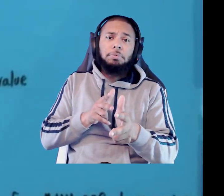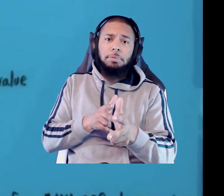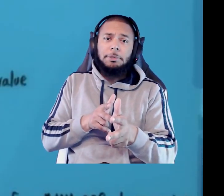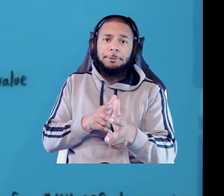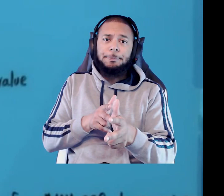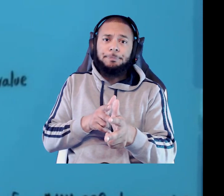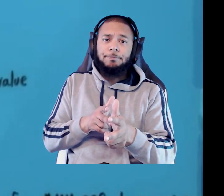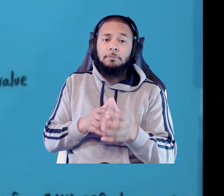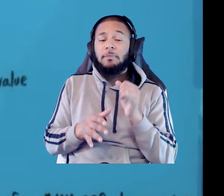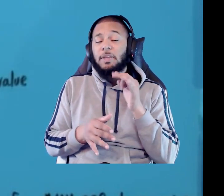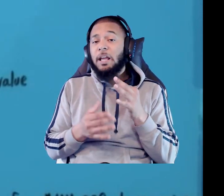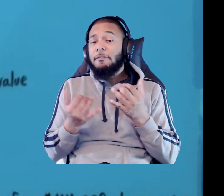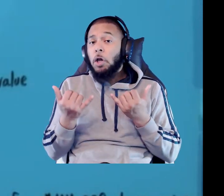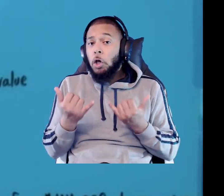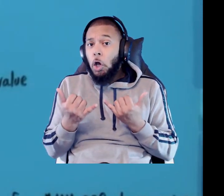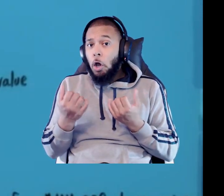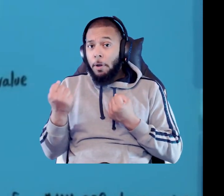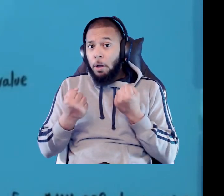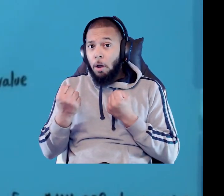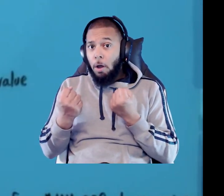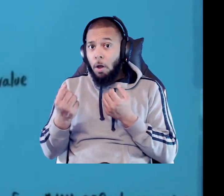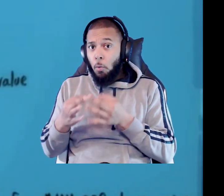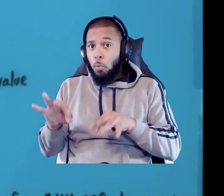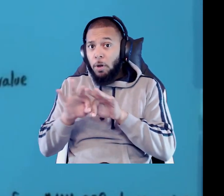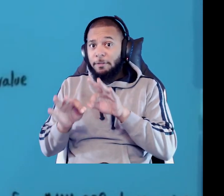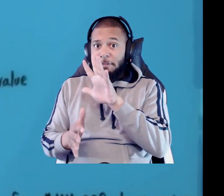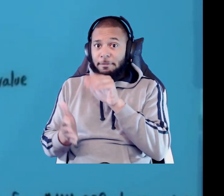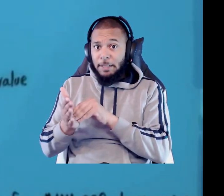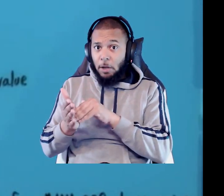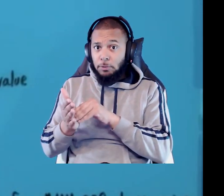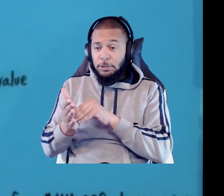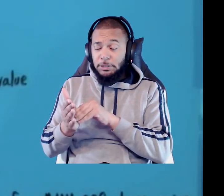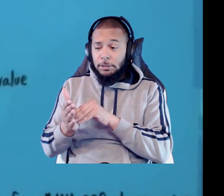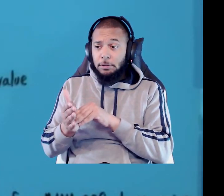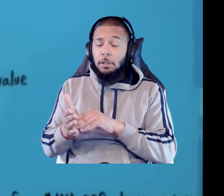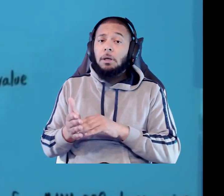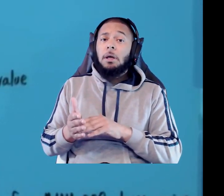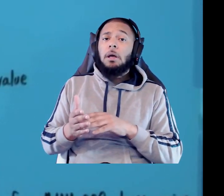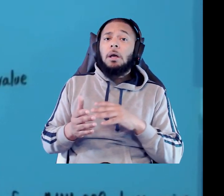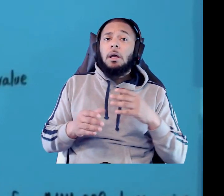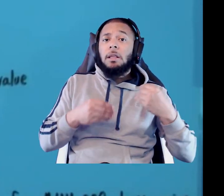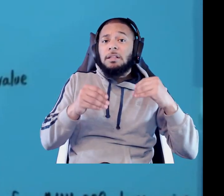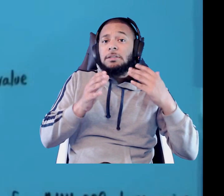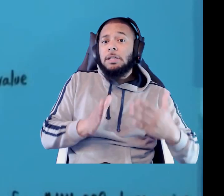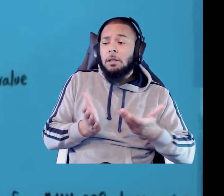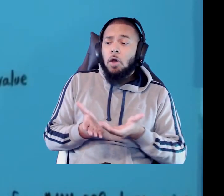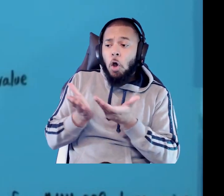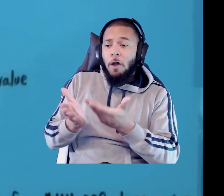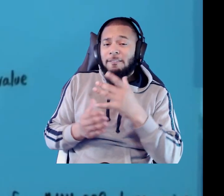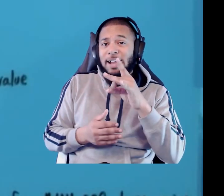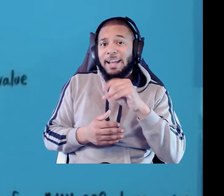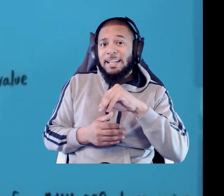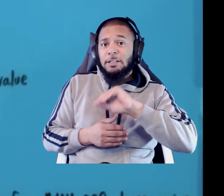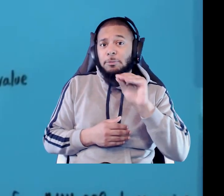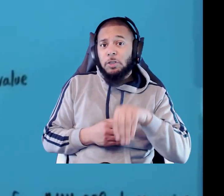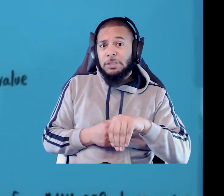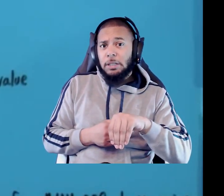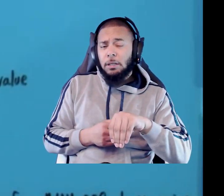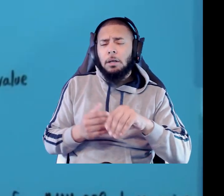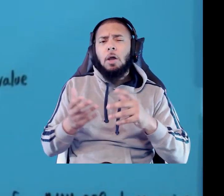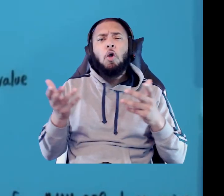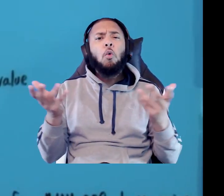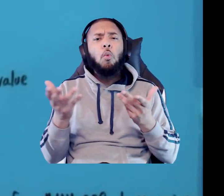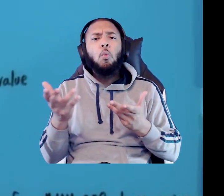worth $5,000 and she's offered an 80% trade-in rate, what is the total cost of the truck after